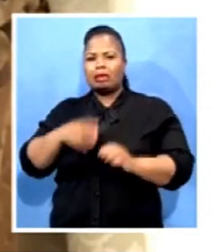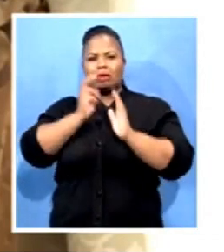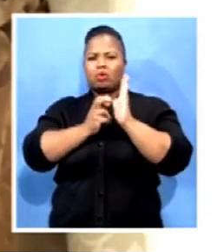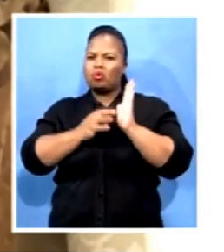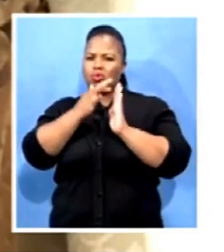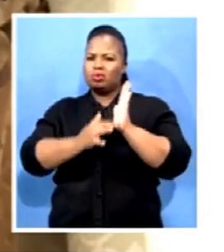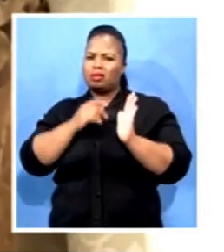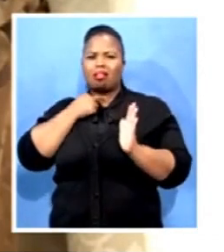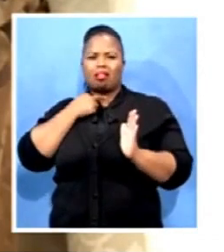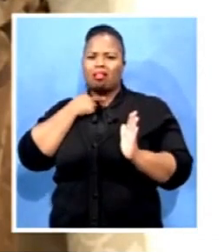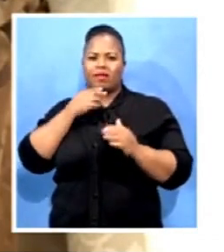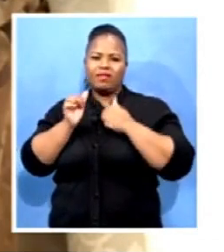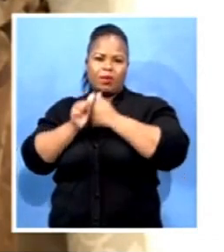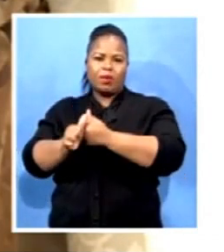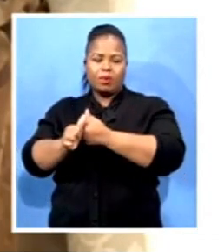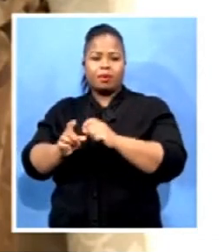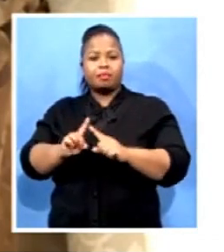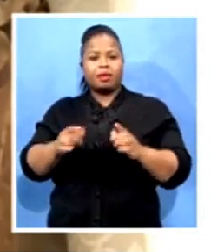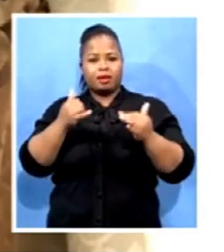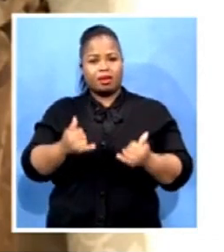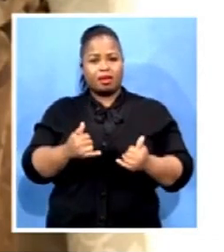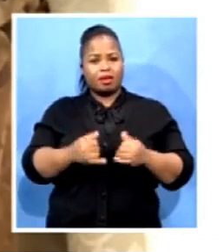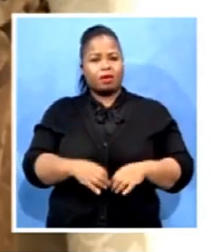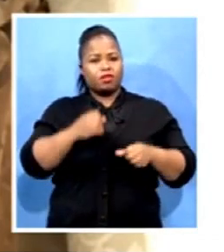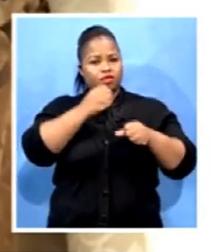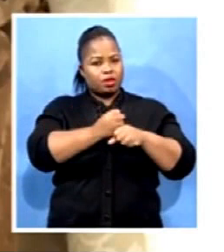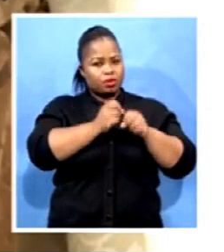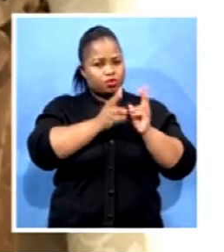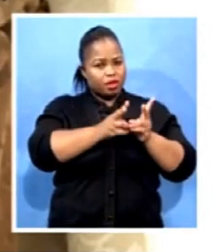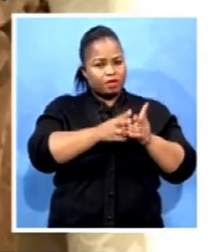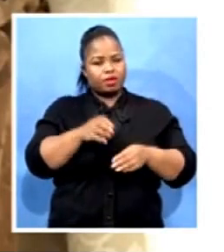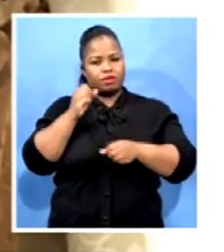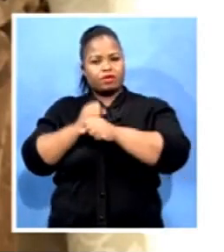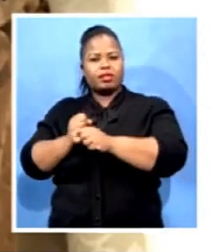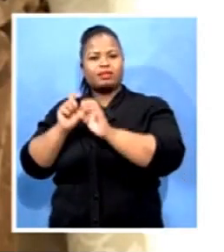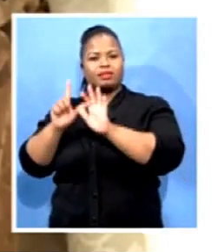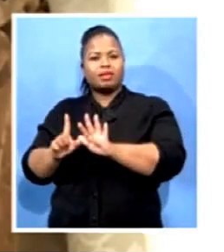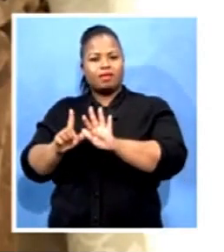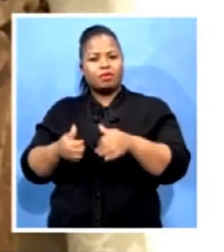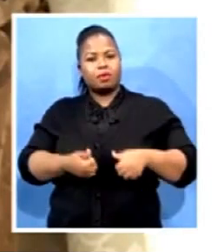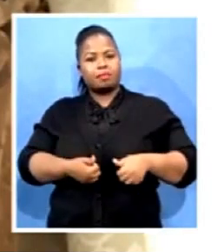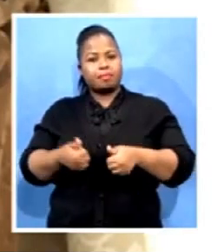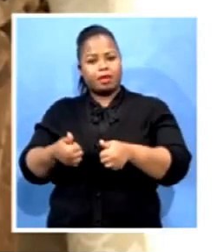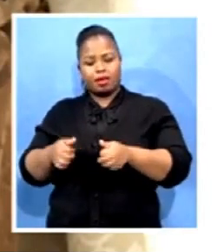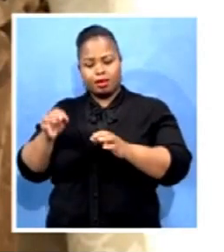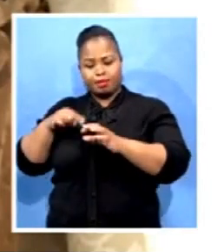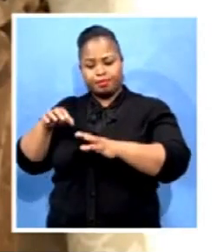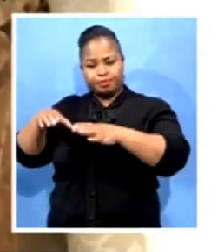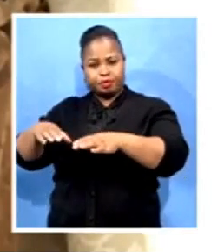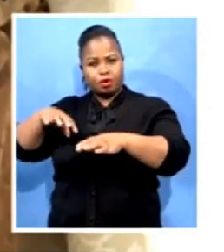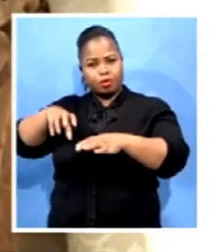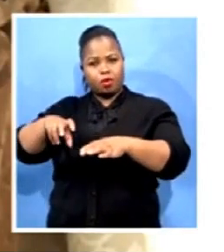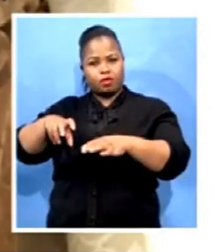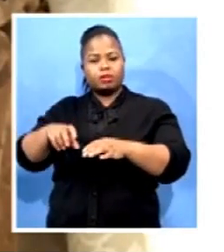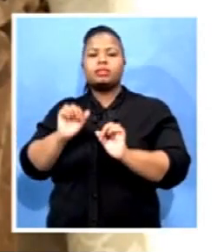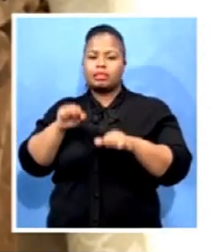grade 12 and grade 7, in the view of the province of KwaZulu-Natal, will be ready by the 1st of June. Already,